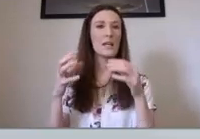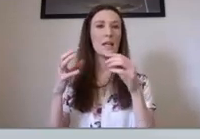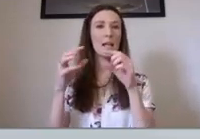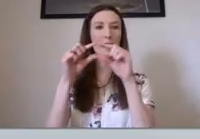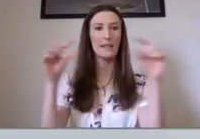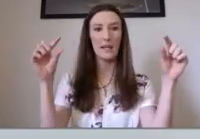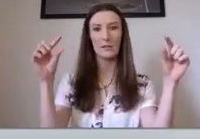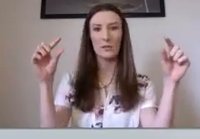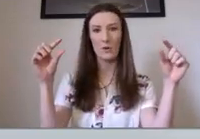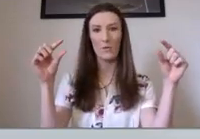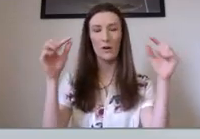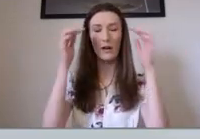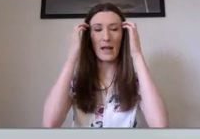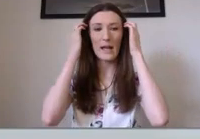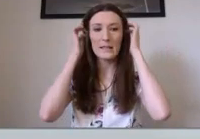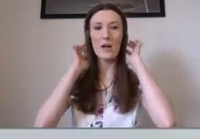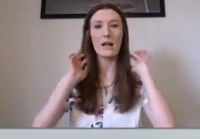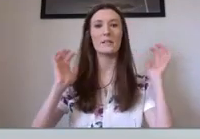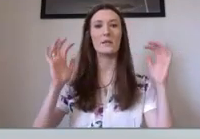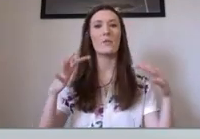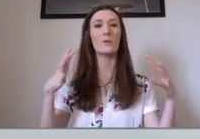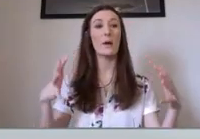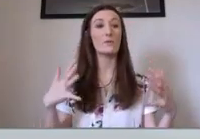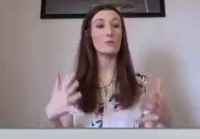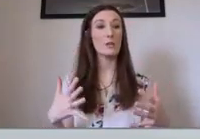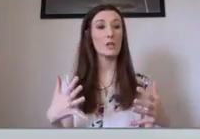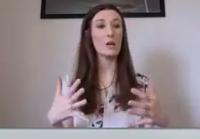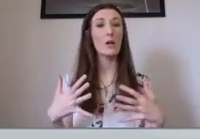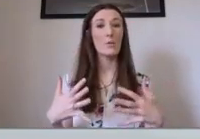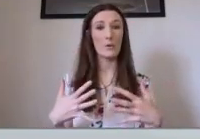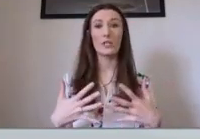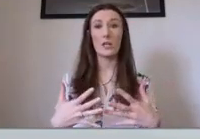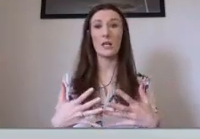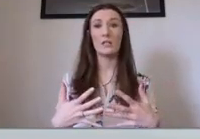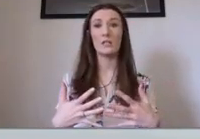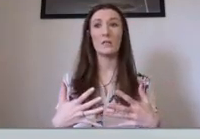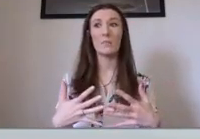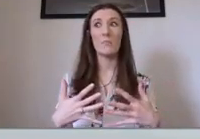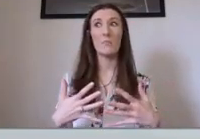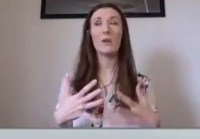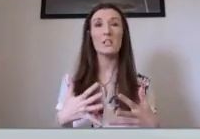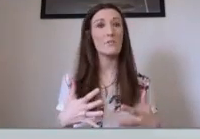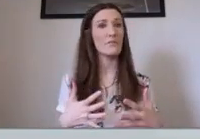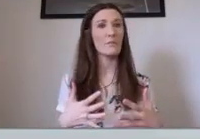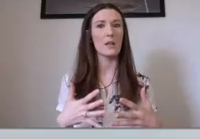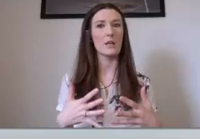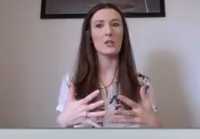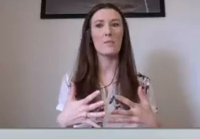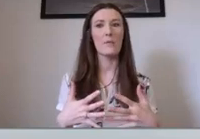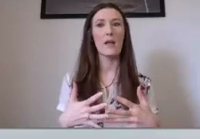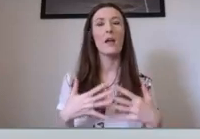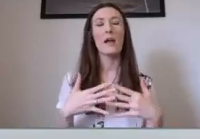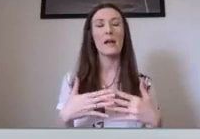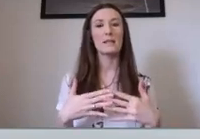signed in that English word order. Okay? ASL has its own grammatical structure, which is pretty different from